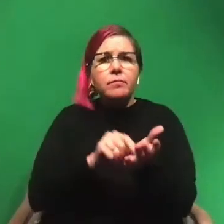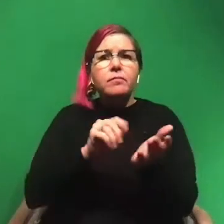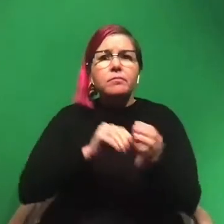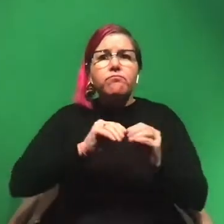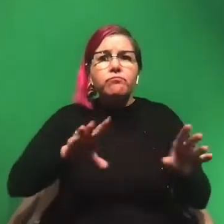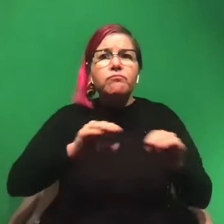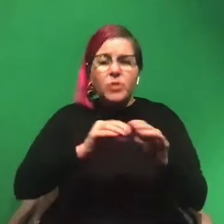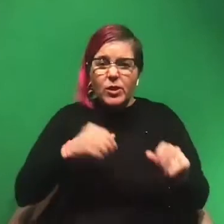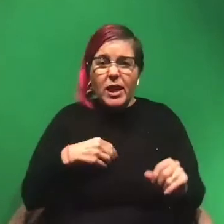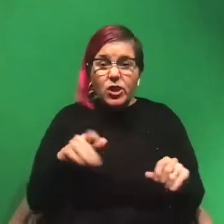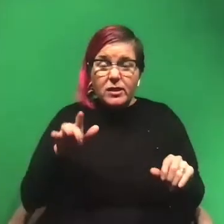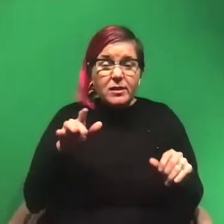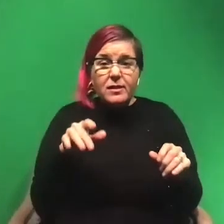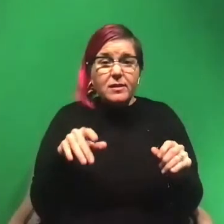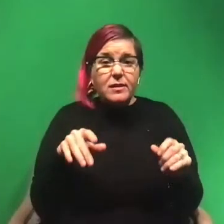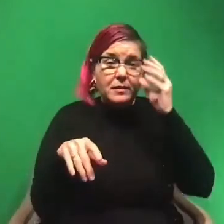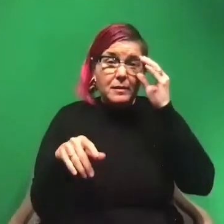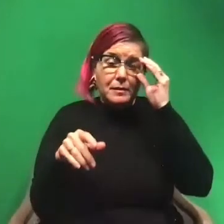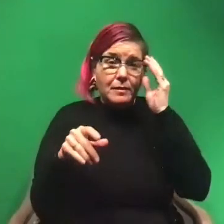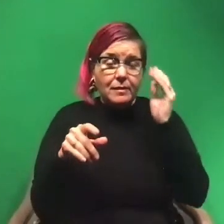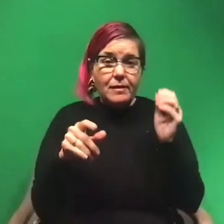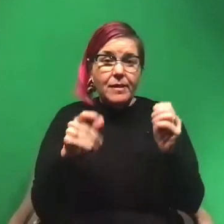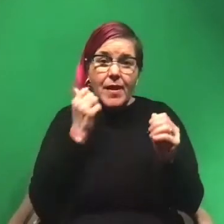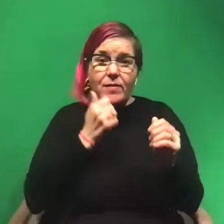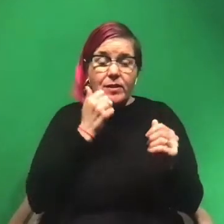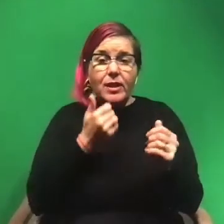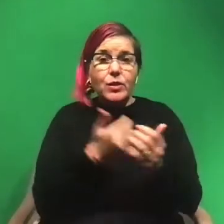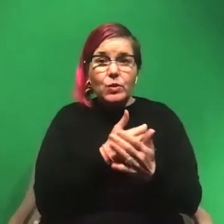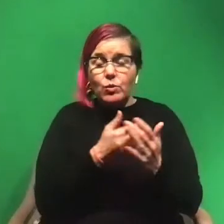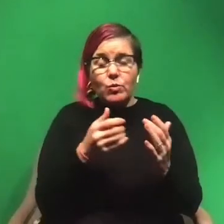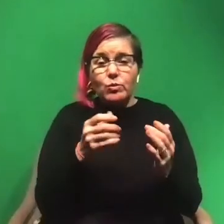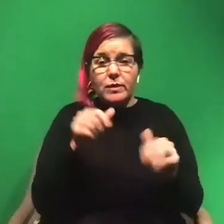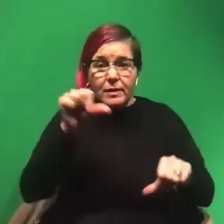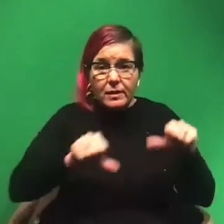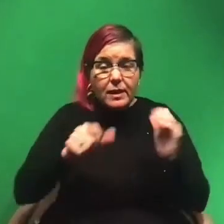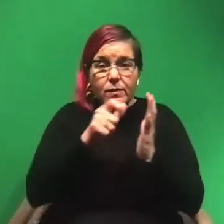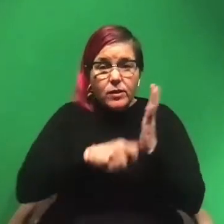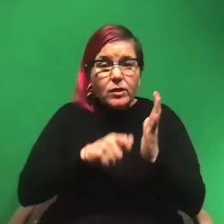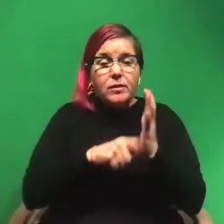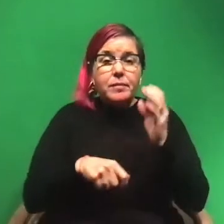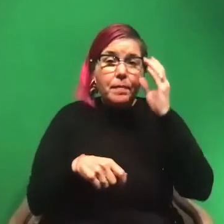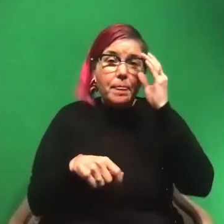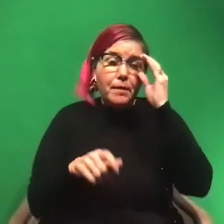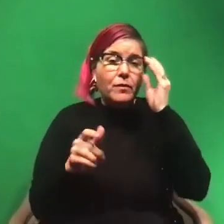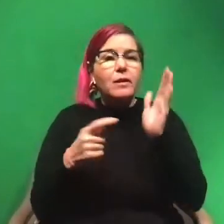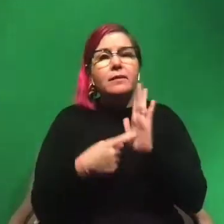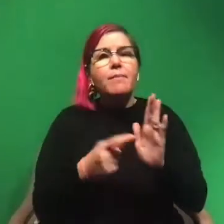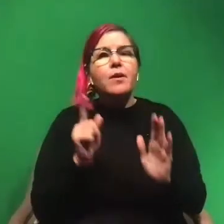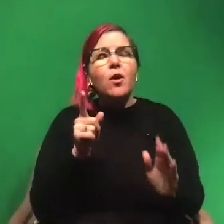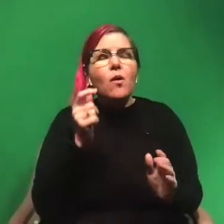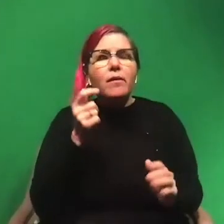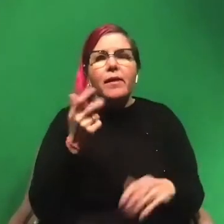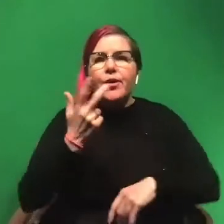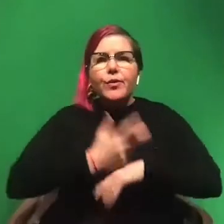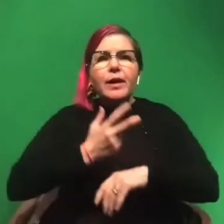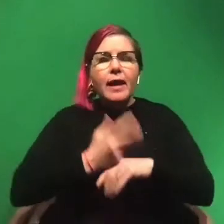bioRxiv for preprints, or even journals like Cell, for example. I go there almost every 3 days, and there's a new